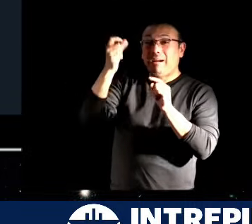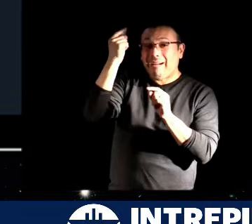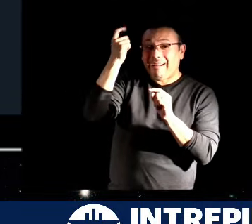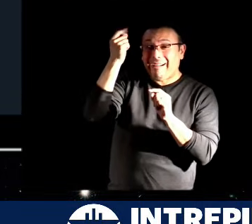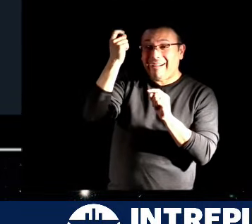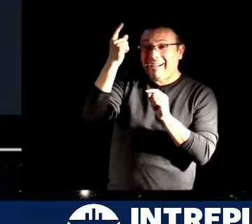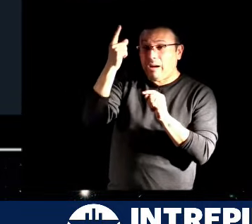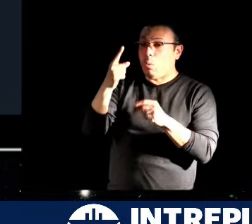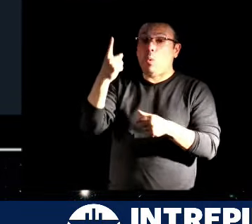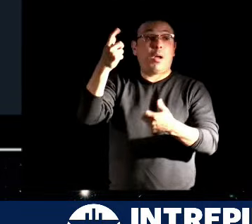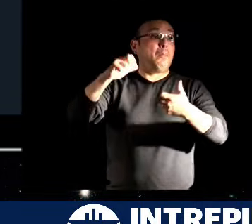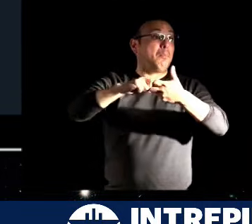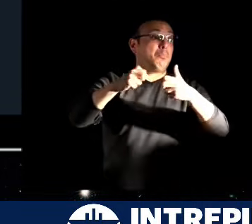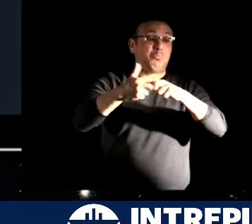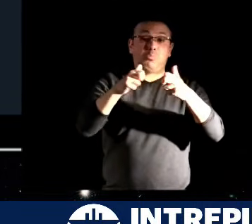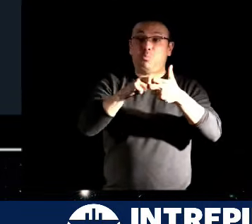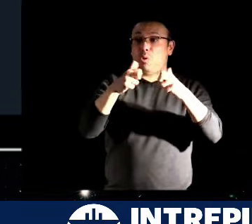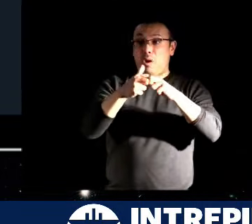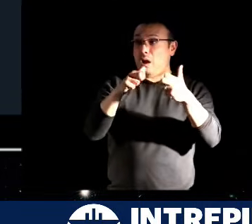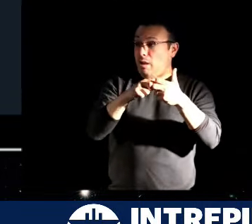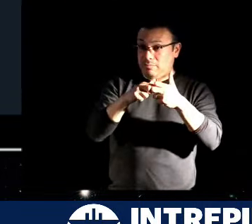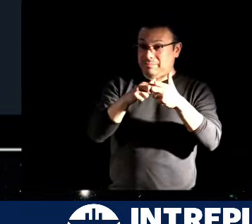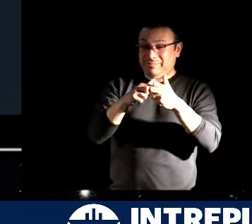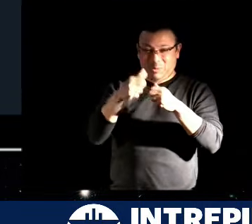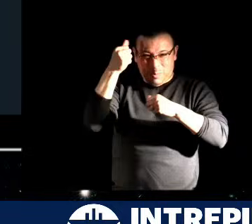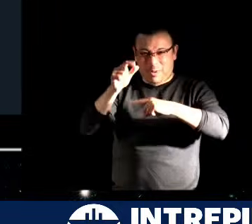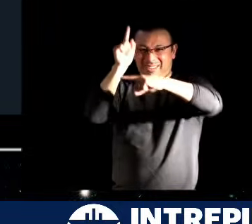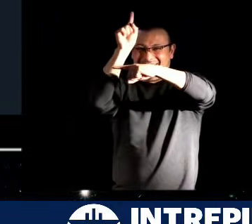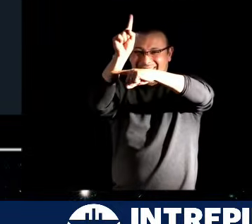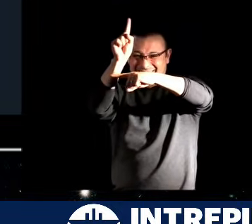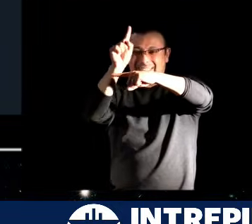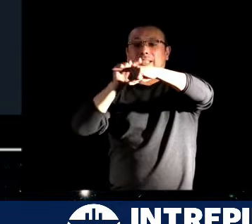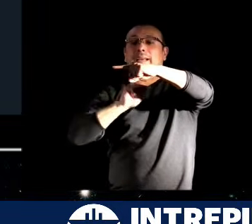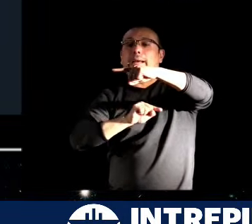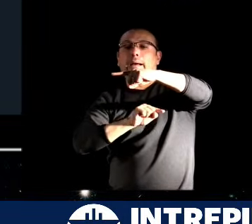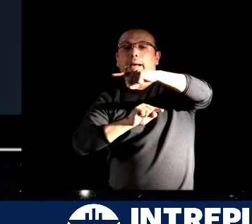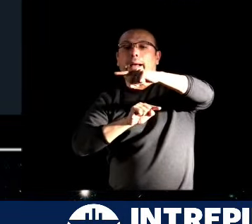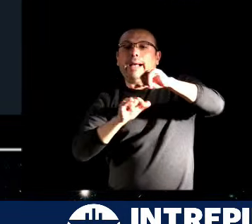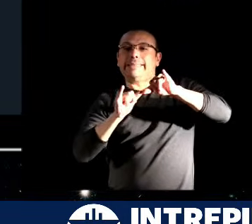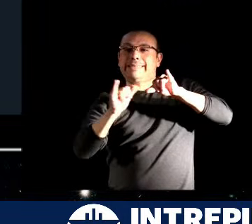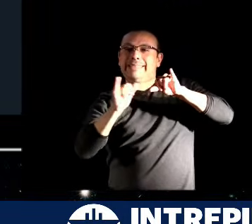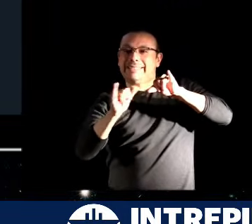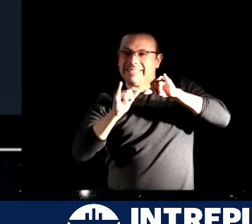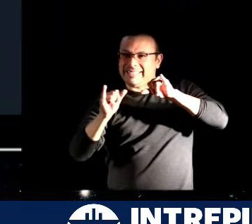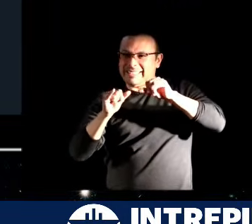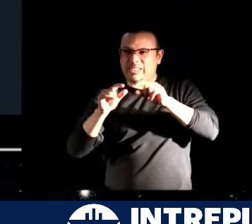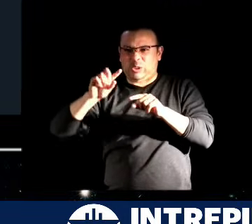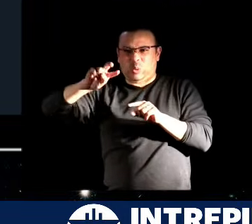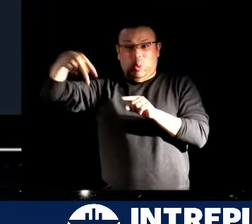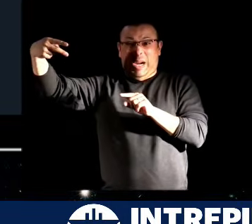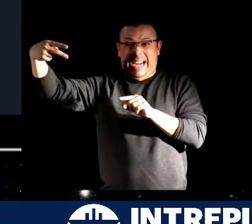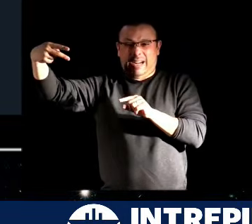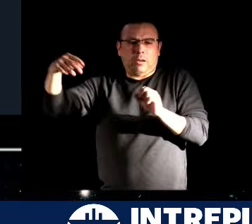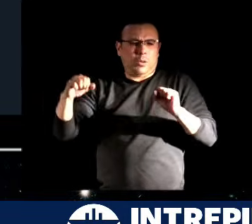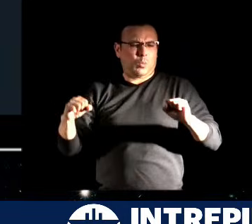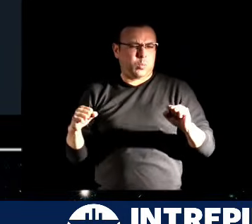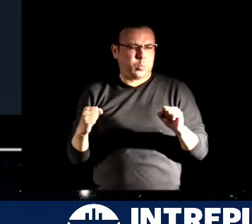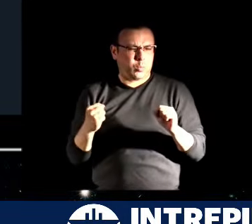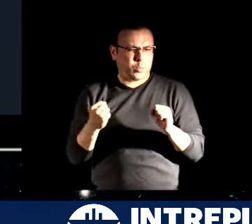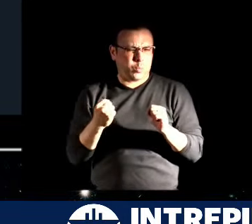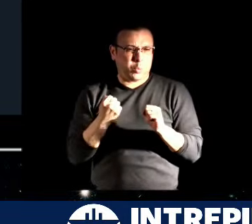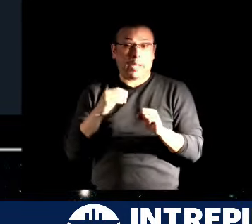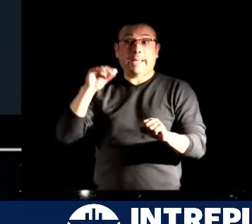is the same problem as the 1 over distance squared, the intensity bit. It's colder out there. There's a lot less sunlight out